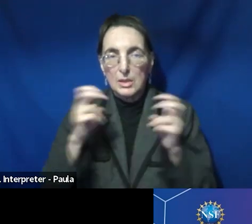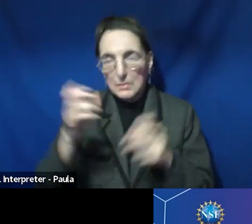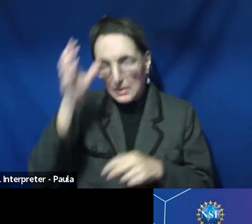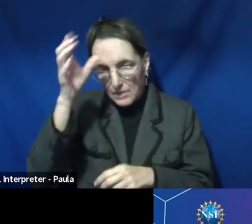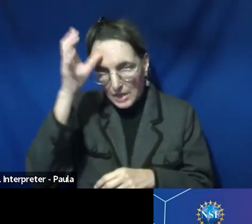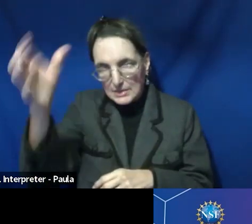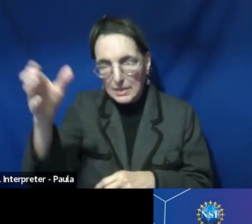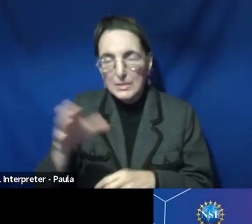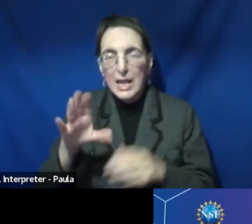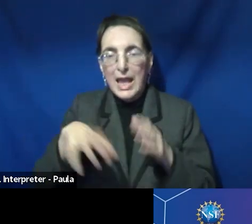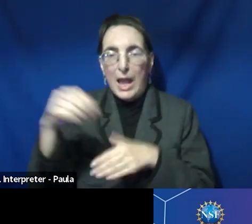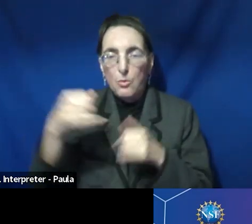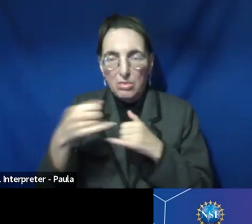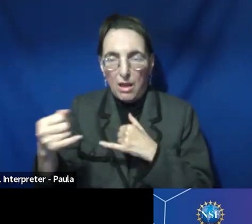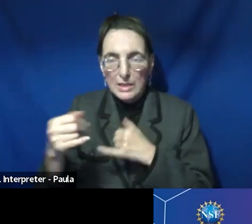outlines. Mm-hmm. And we had